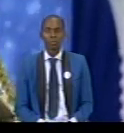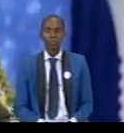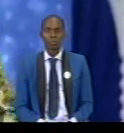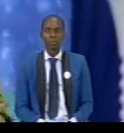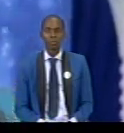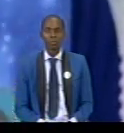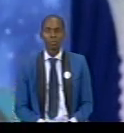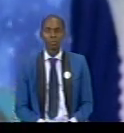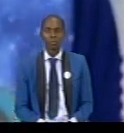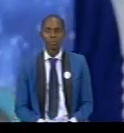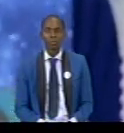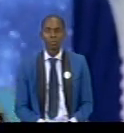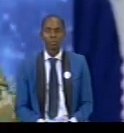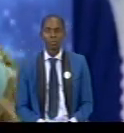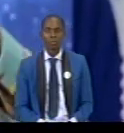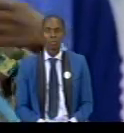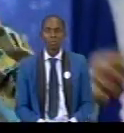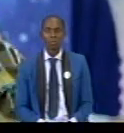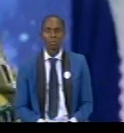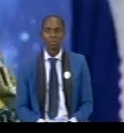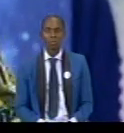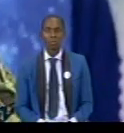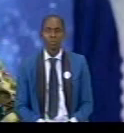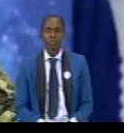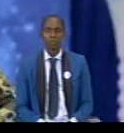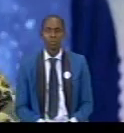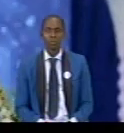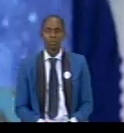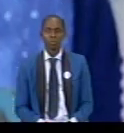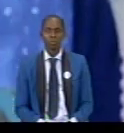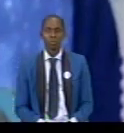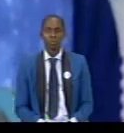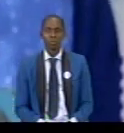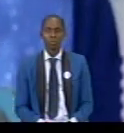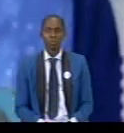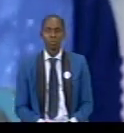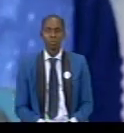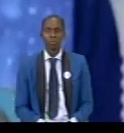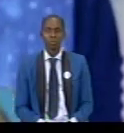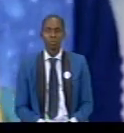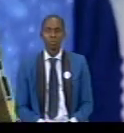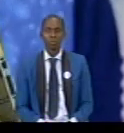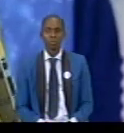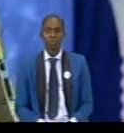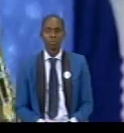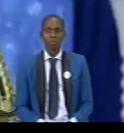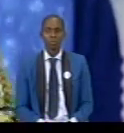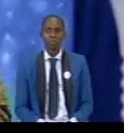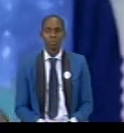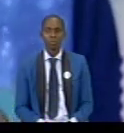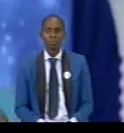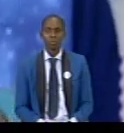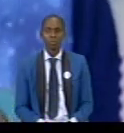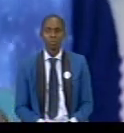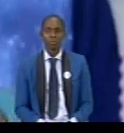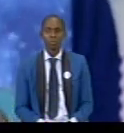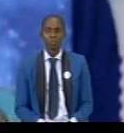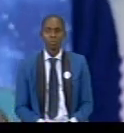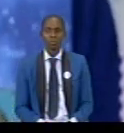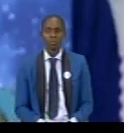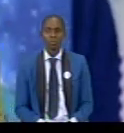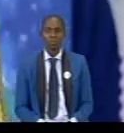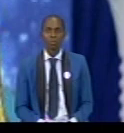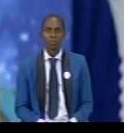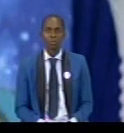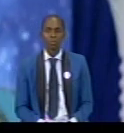bayi tin ba ngu mechi ngo mo ma subu lori mechi ni igba te mo wa si ado